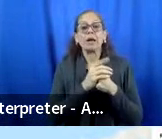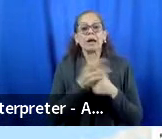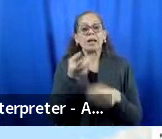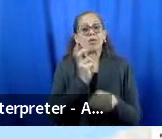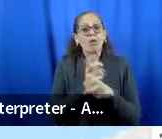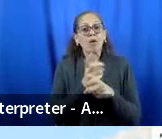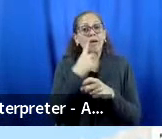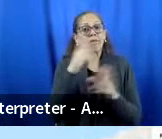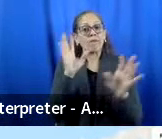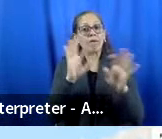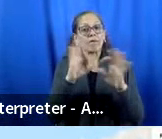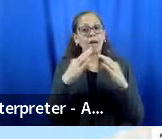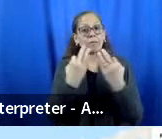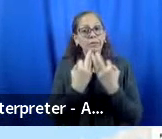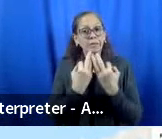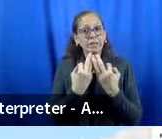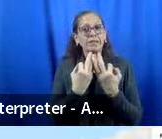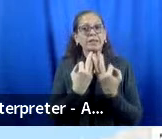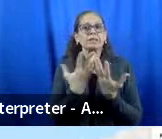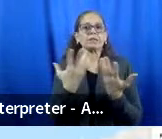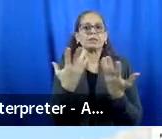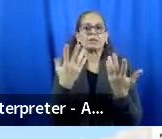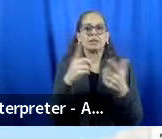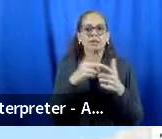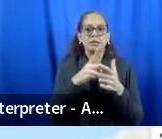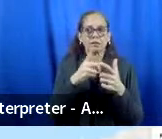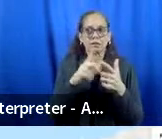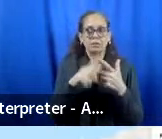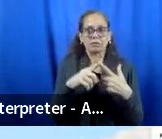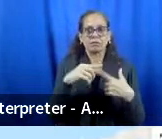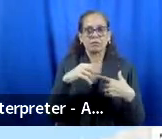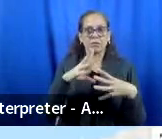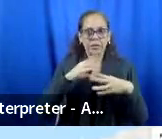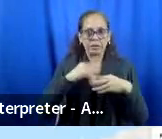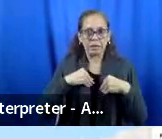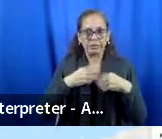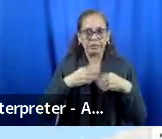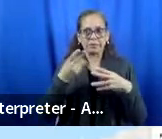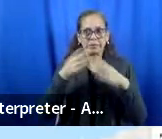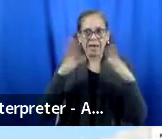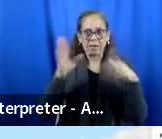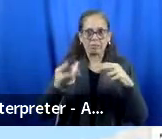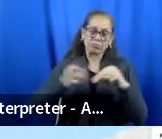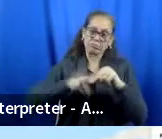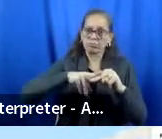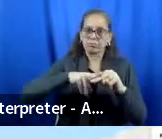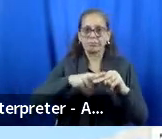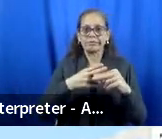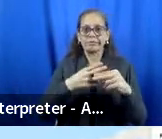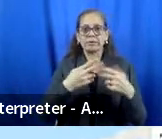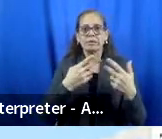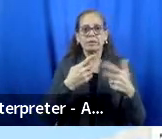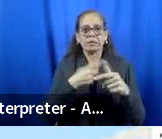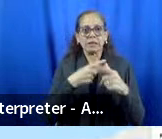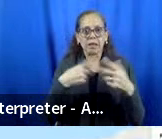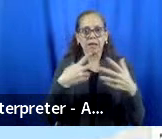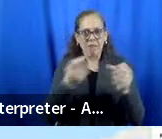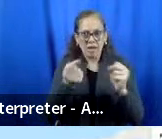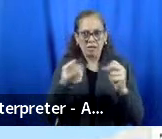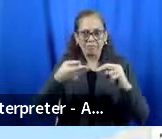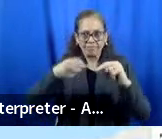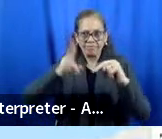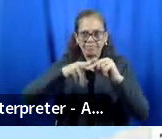for households to weather more extreme increases in housing prices. So faster rates of